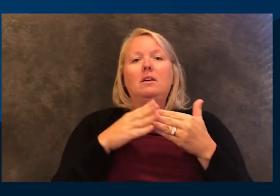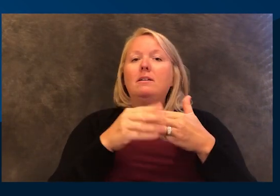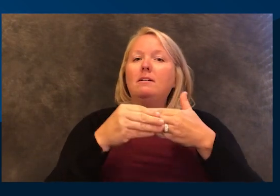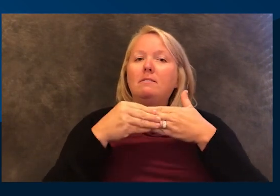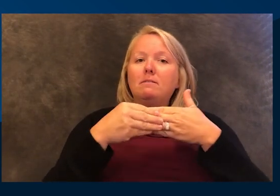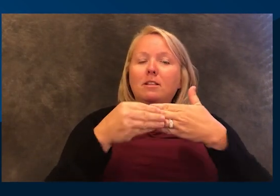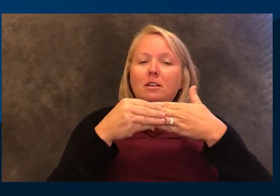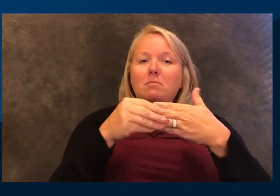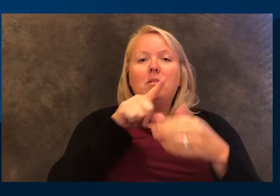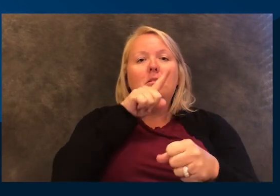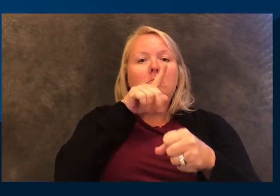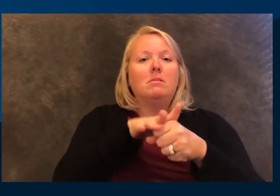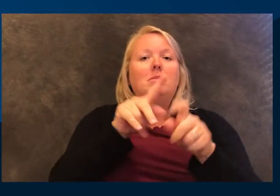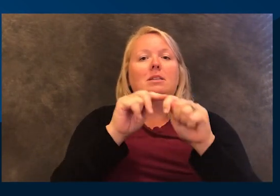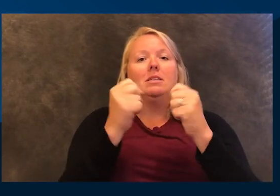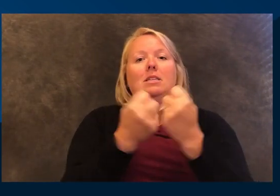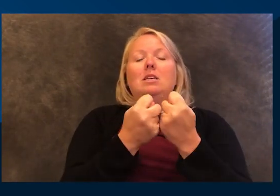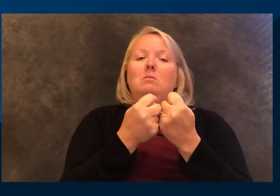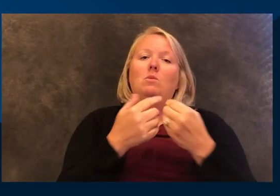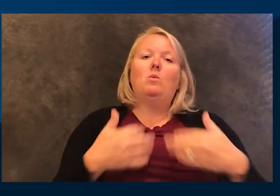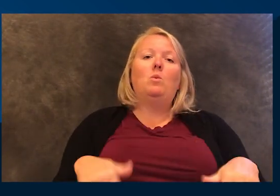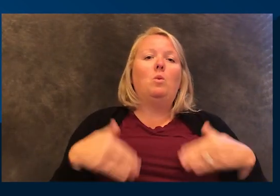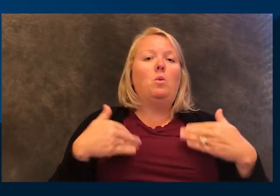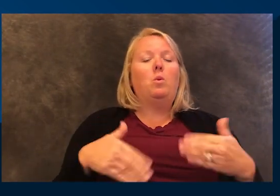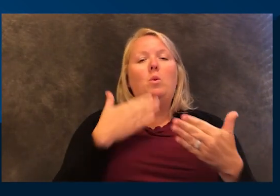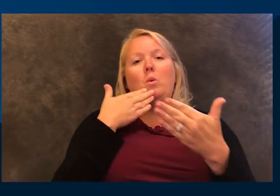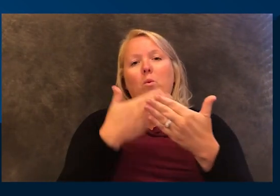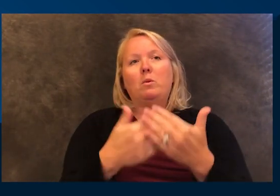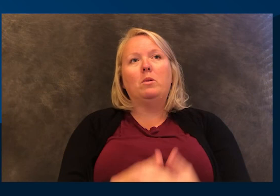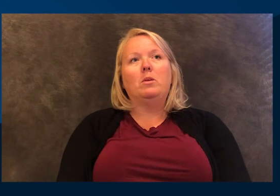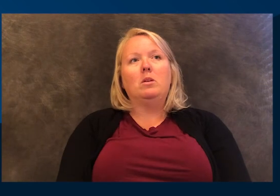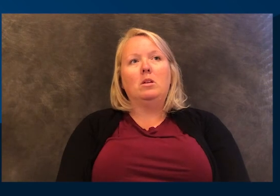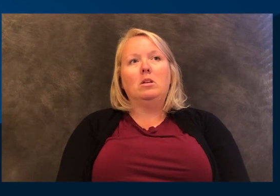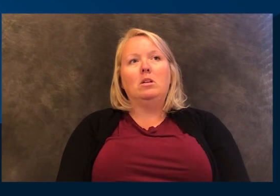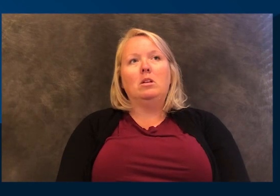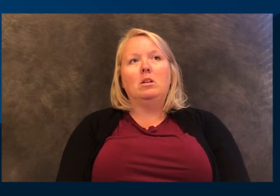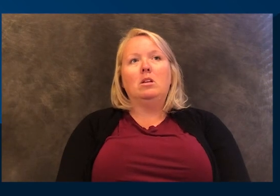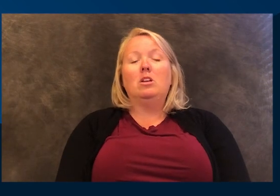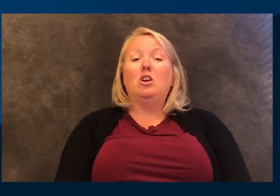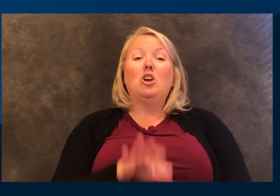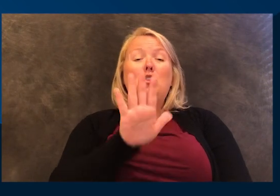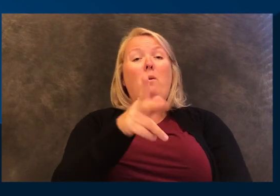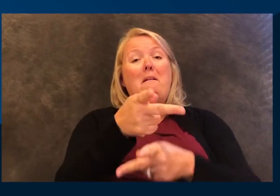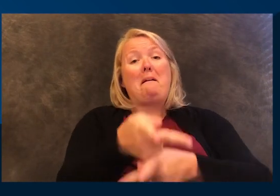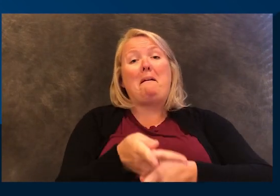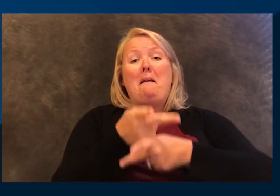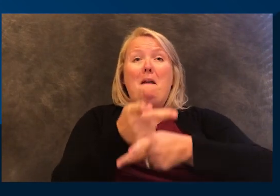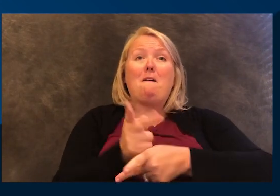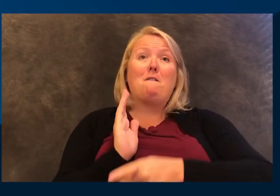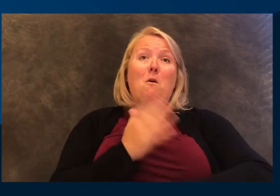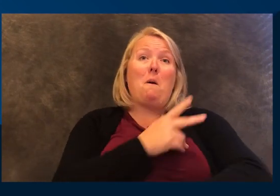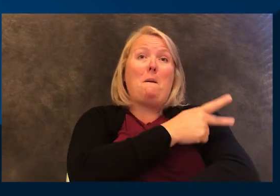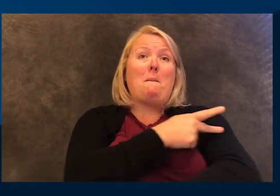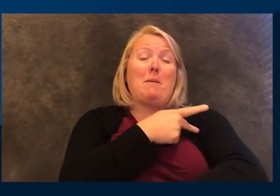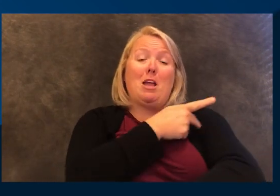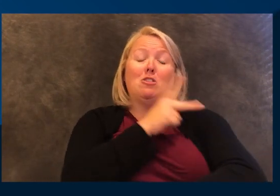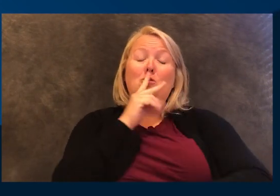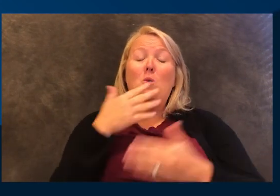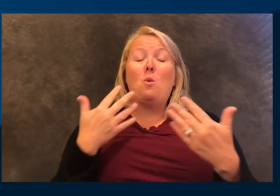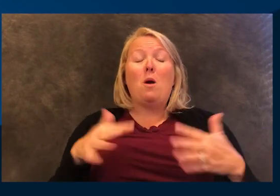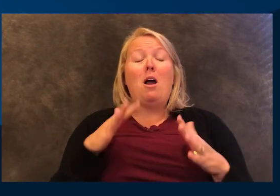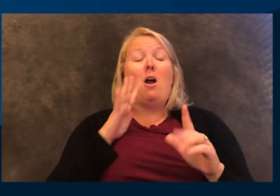flexibility and commitment of our teams has been remarkable. Your care for our patients has been outstanding, and your care for